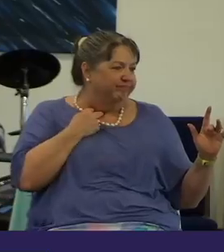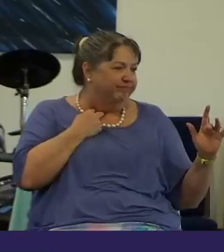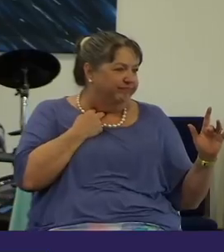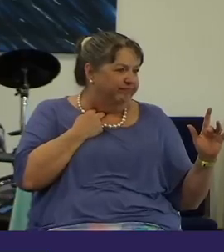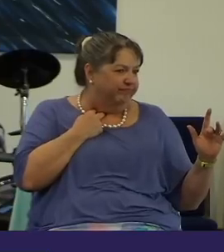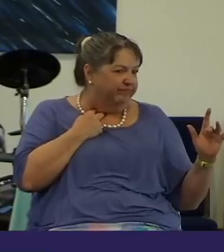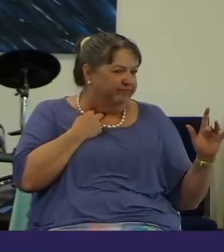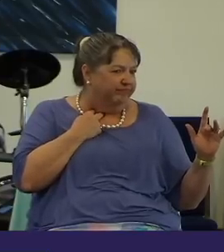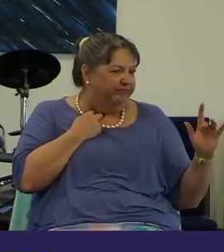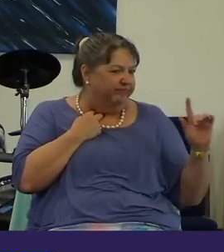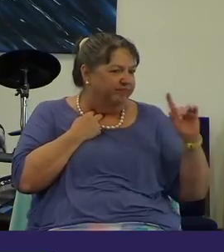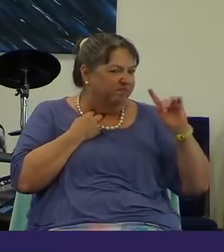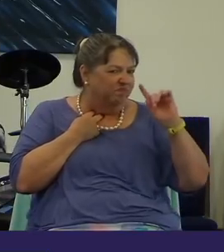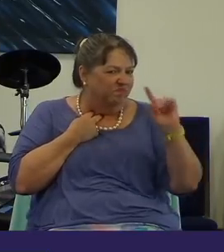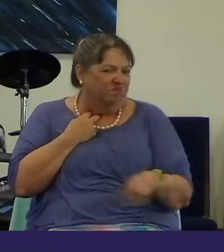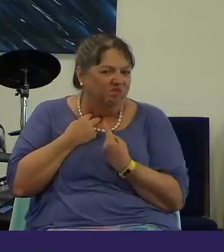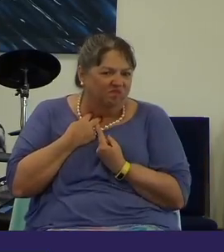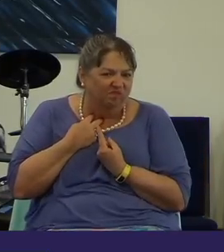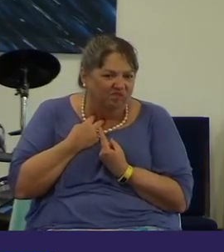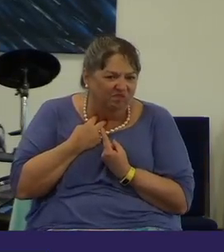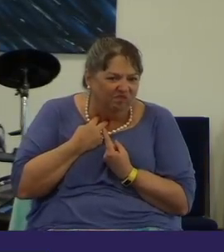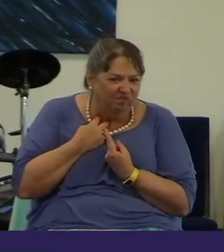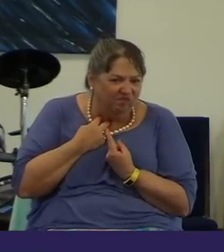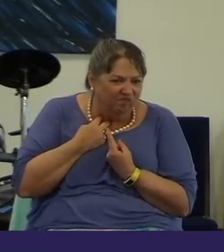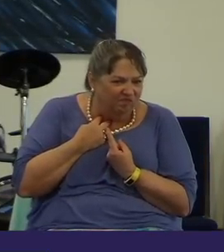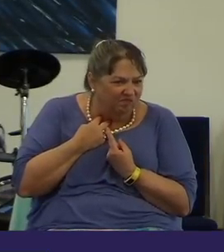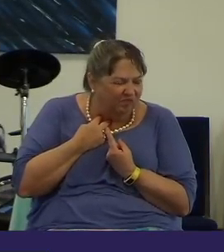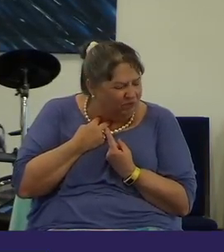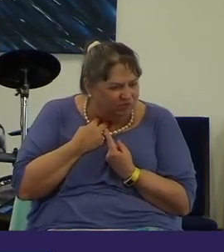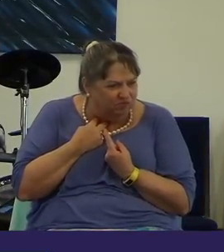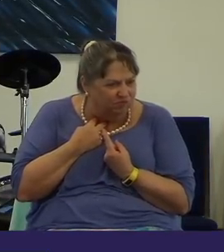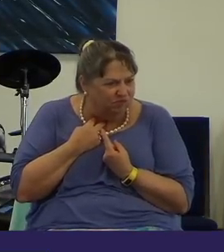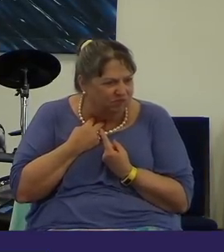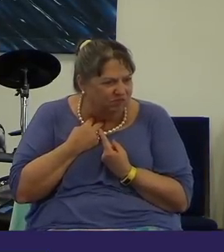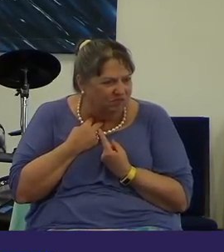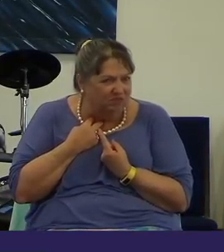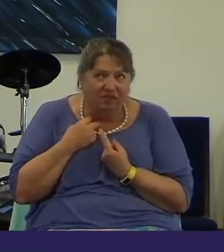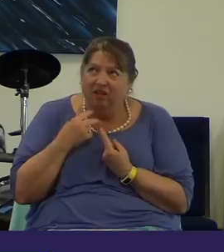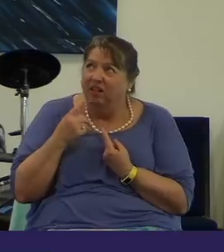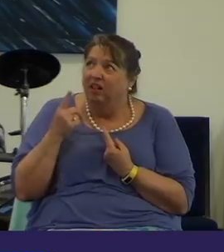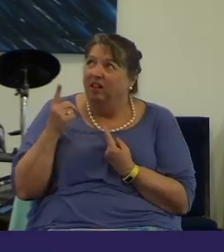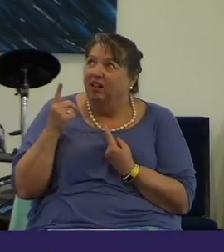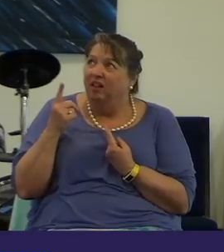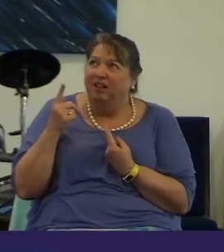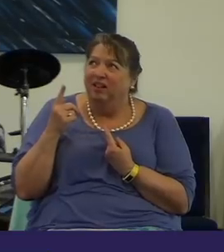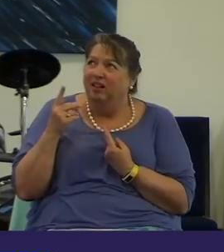for someone to get on their knees and pray on his behalf or pray for him. And he found nothing.